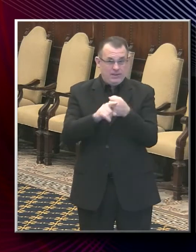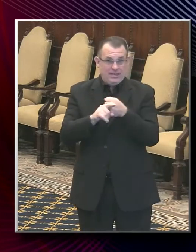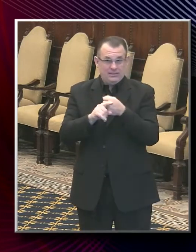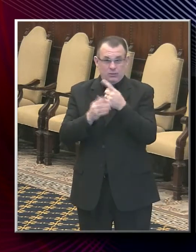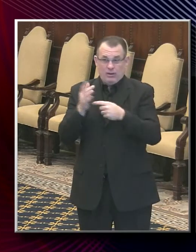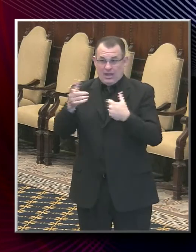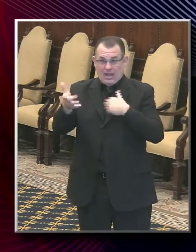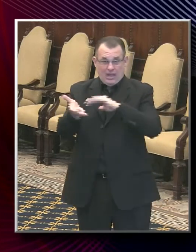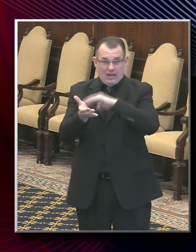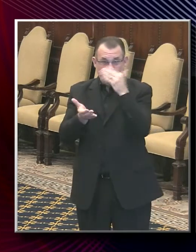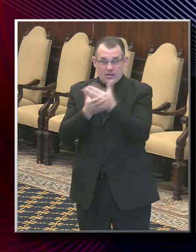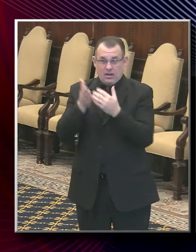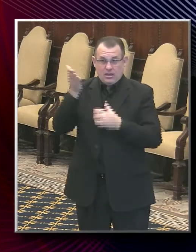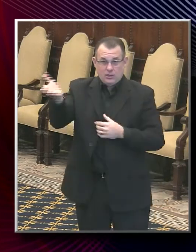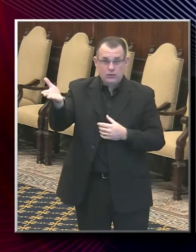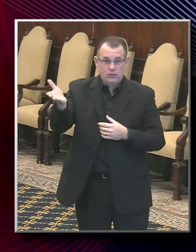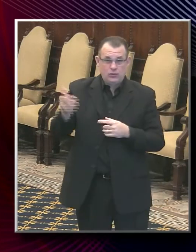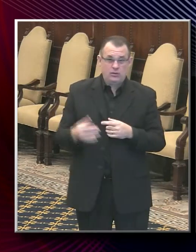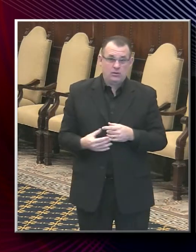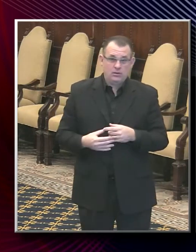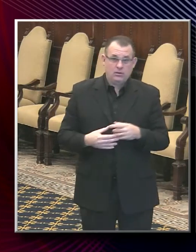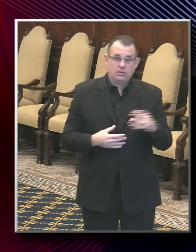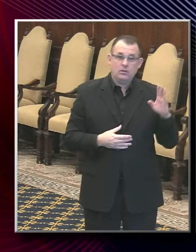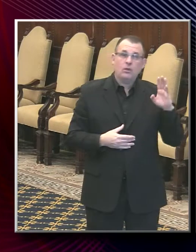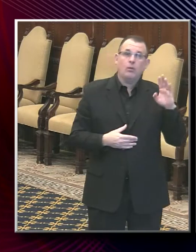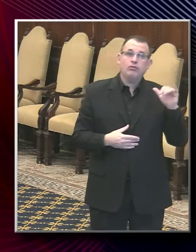To my knowledge, it hasn't had any impact on the commissary.